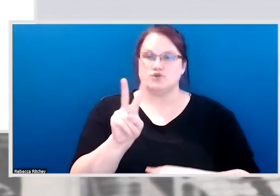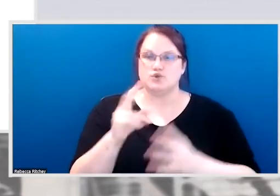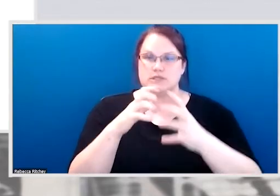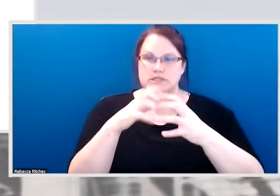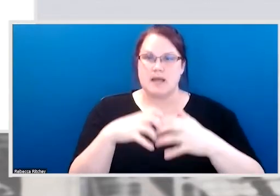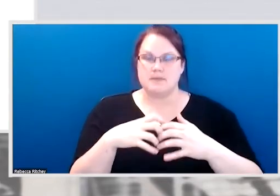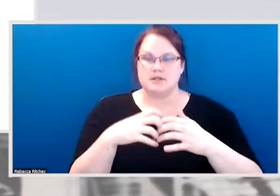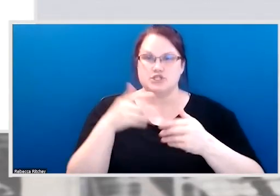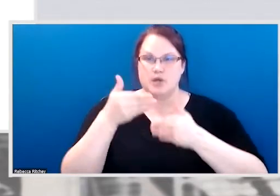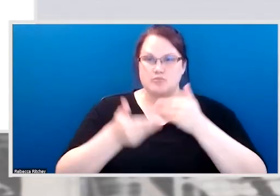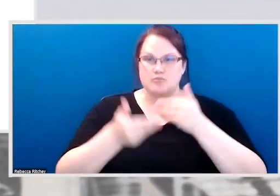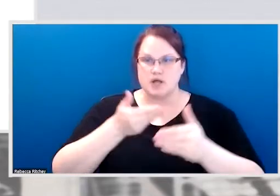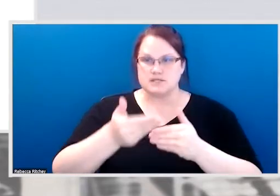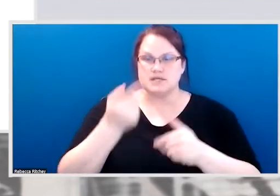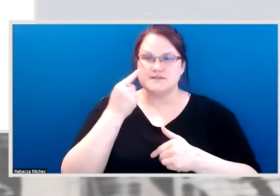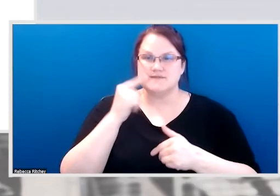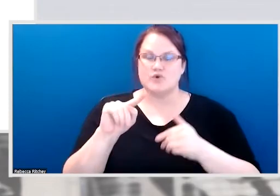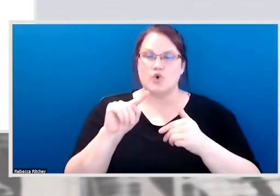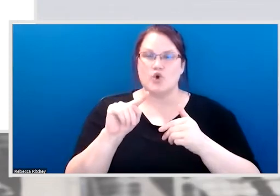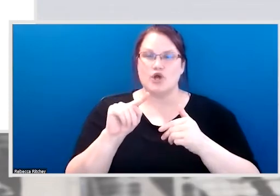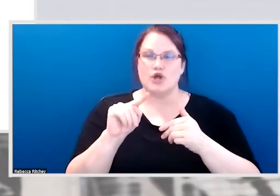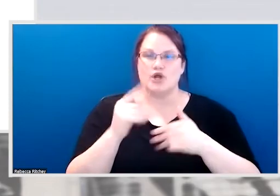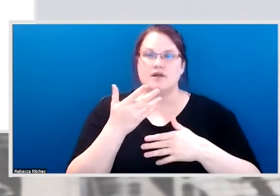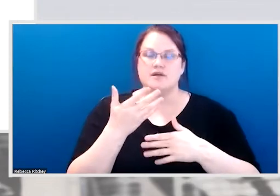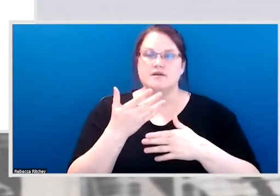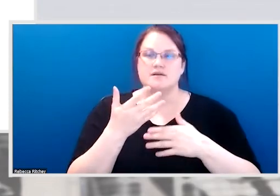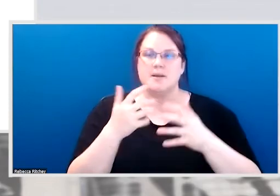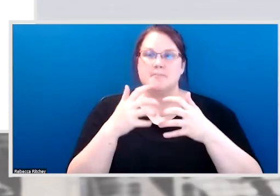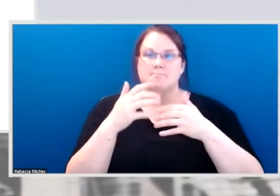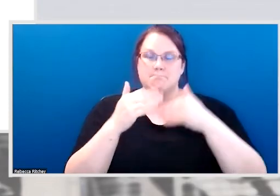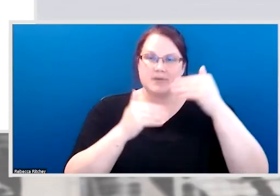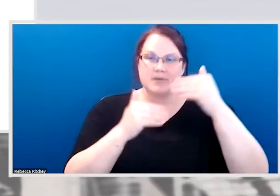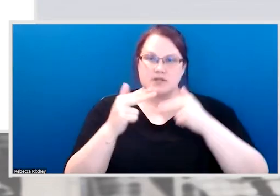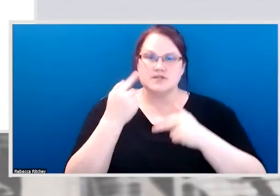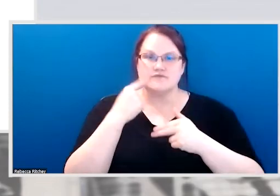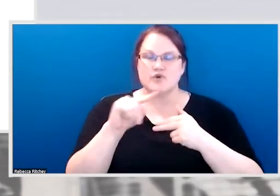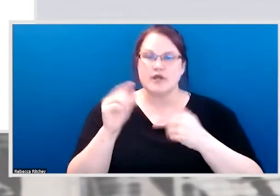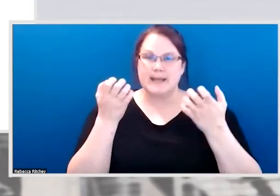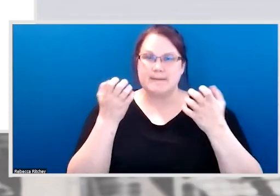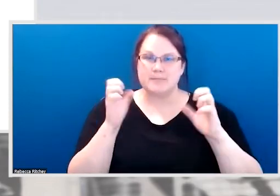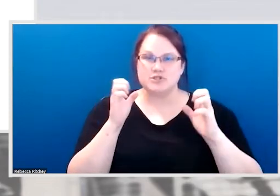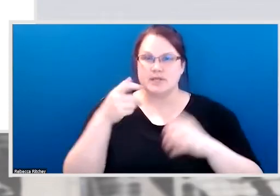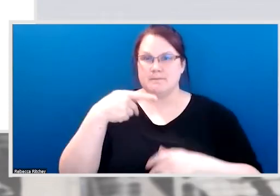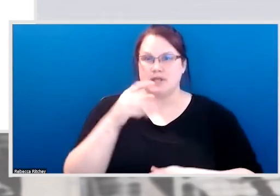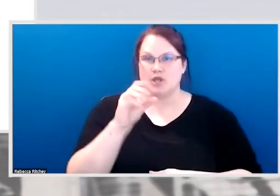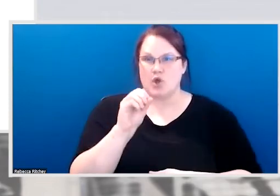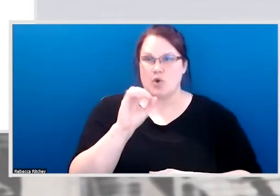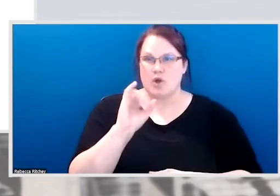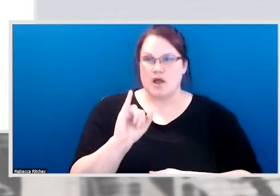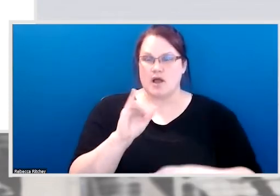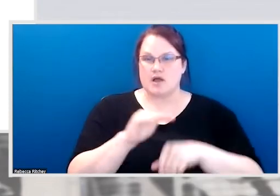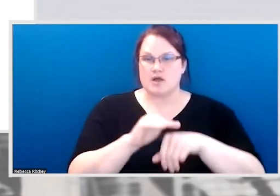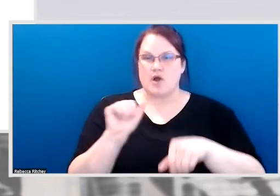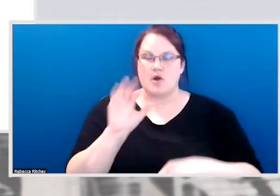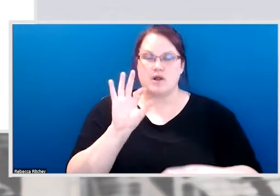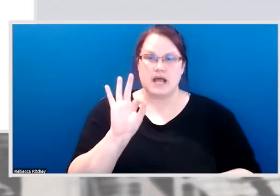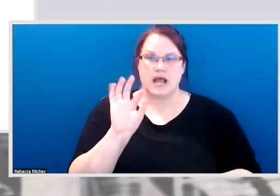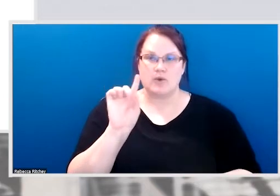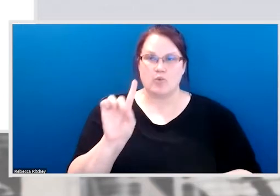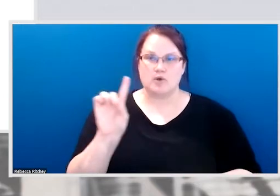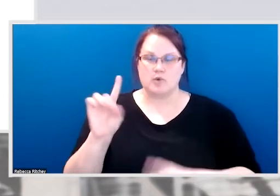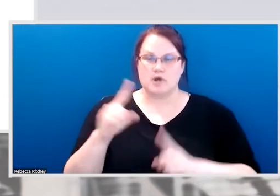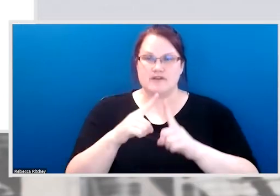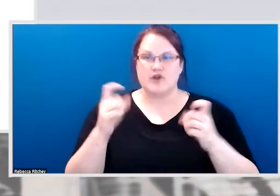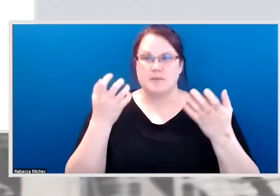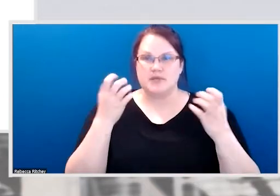demolition processes for condemned buildings. For emergency demolitions, PLI is usually called out on a 911 from